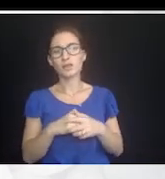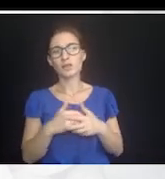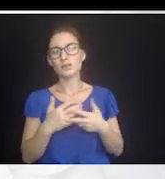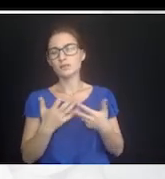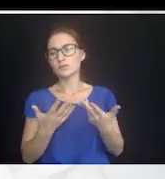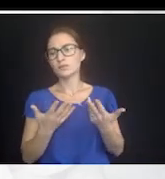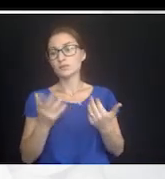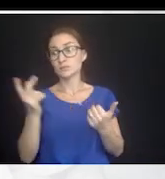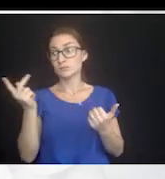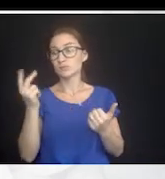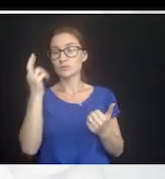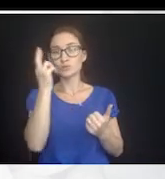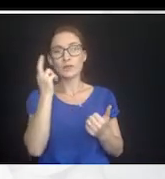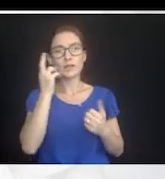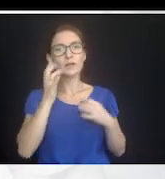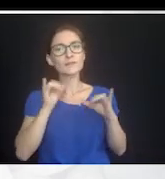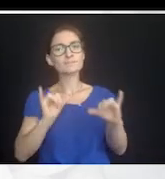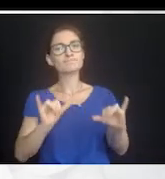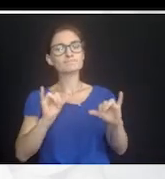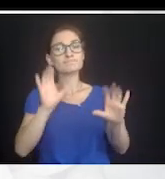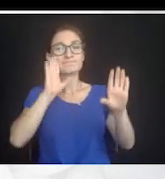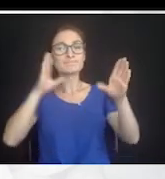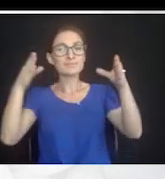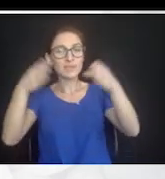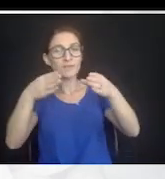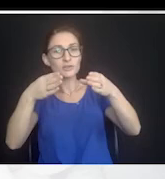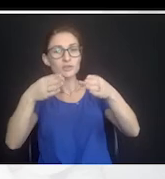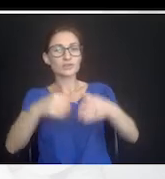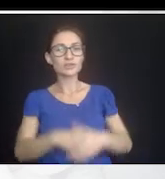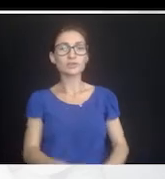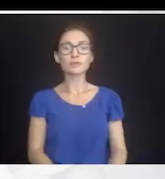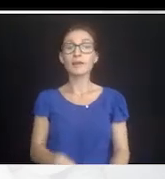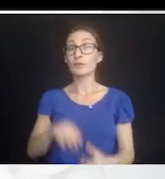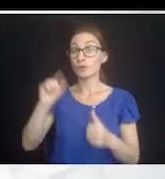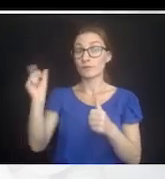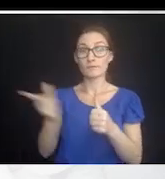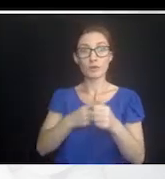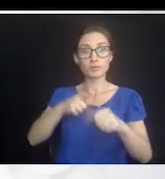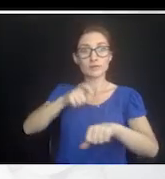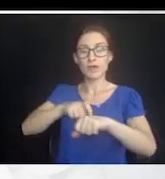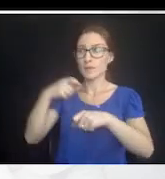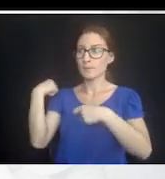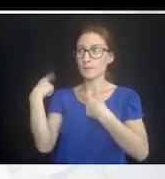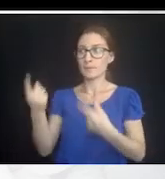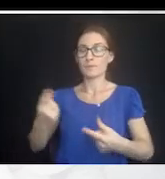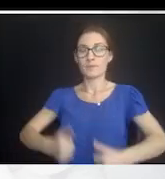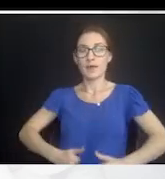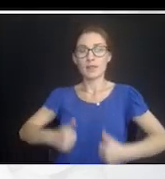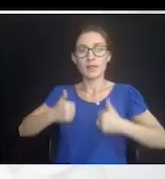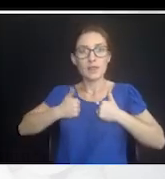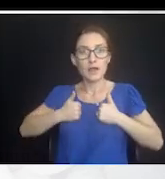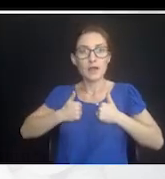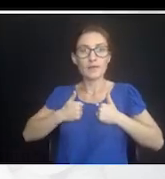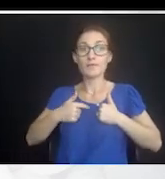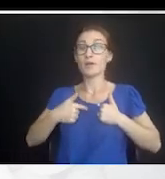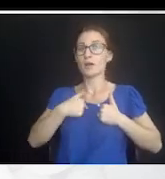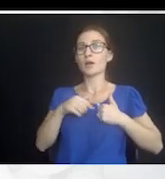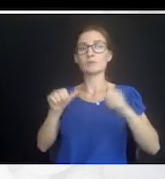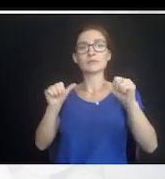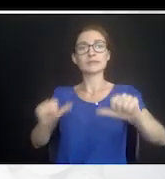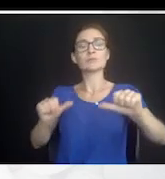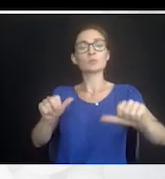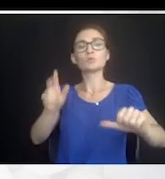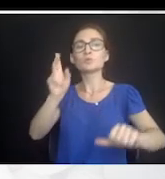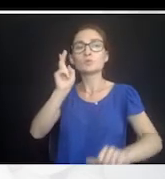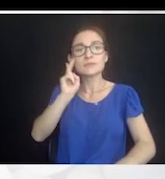about how, my life is terrible, and we would realize that it was tunnel vision. For